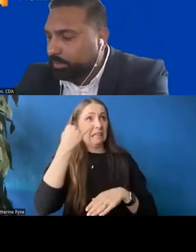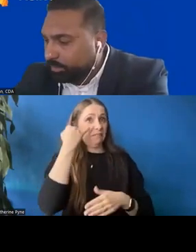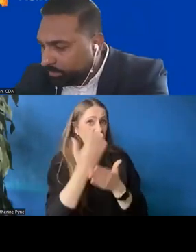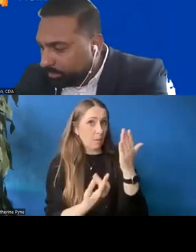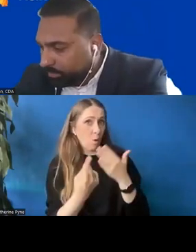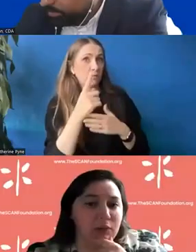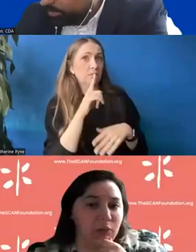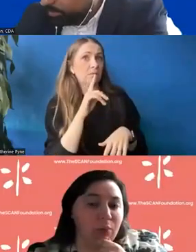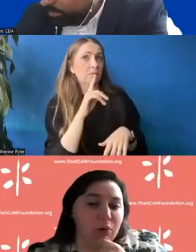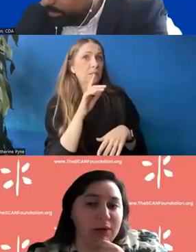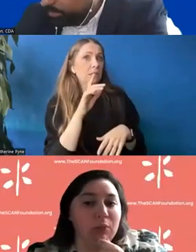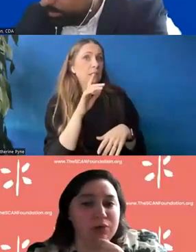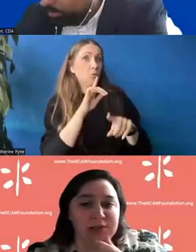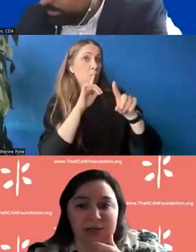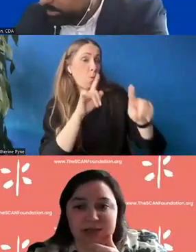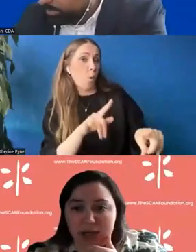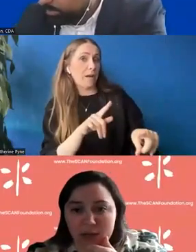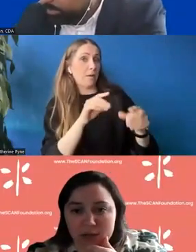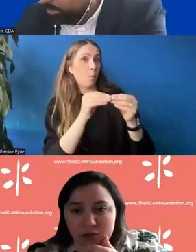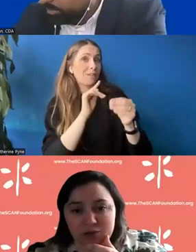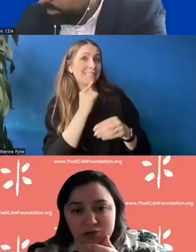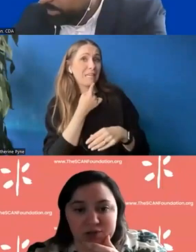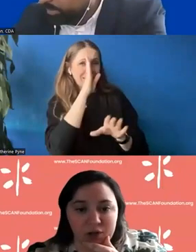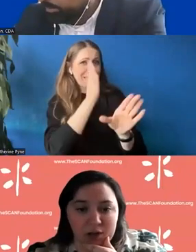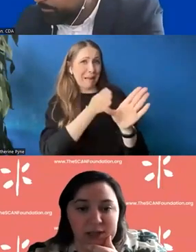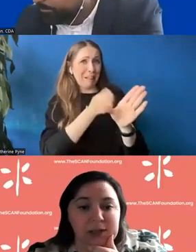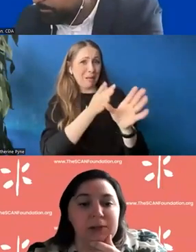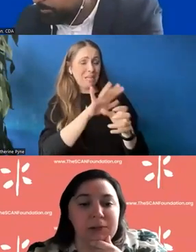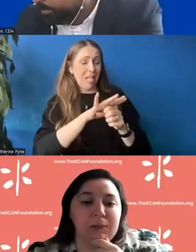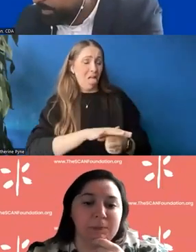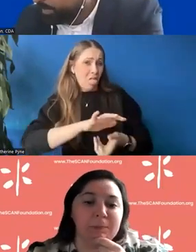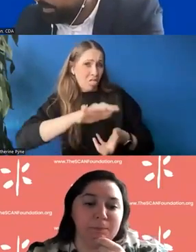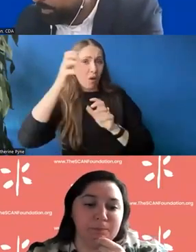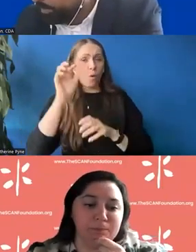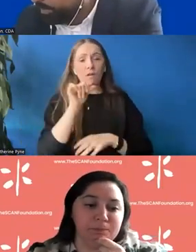someone is reporting more serious psychological distress or not.